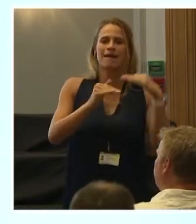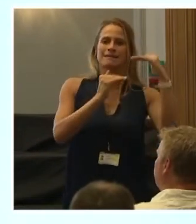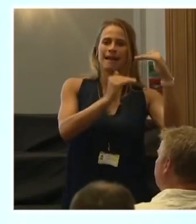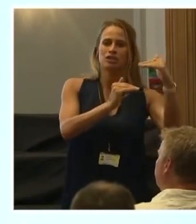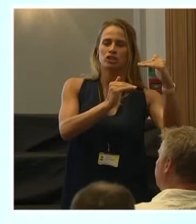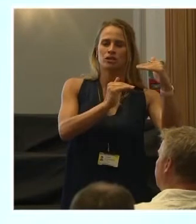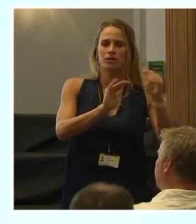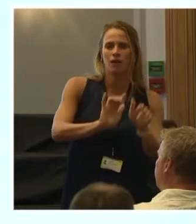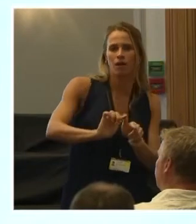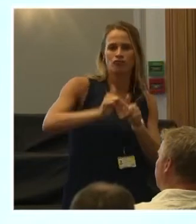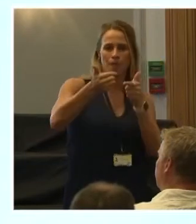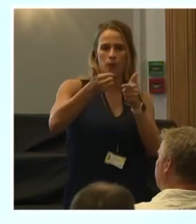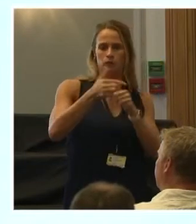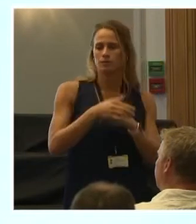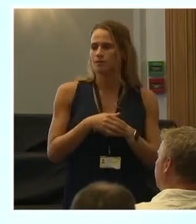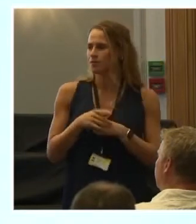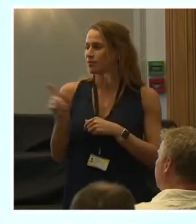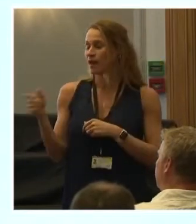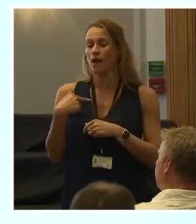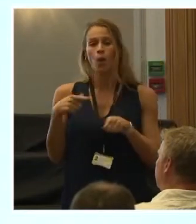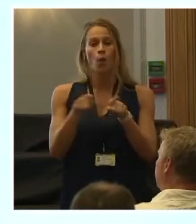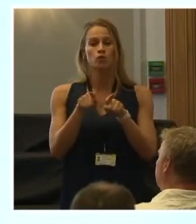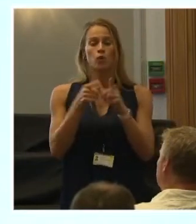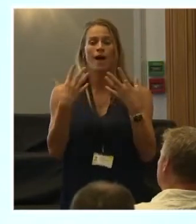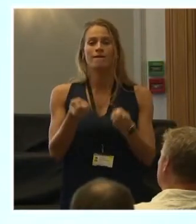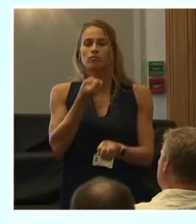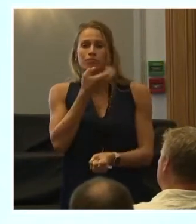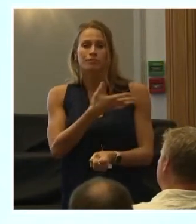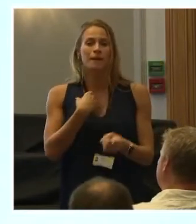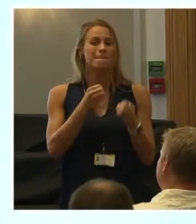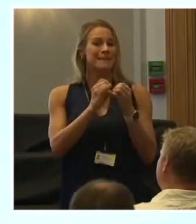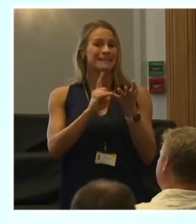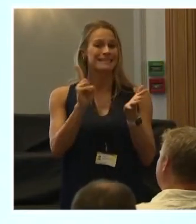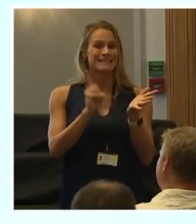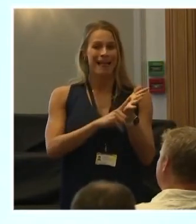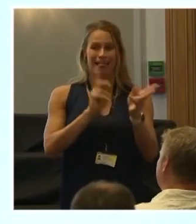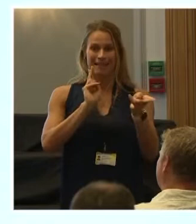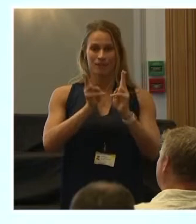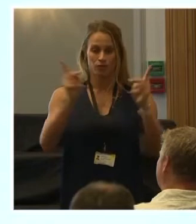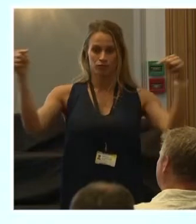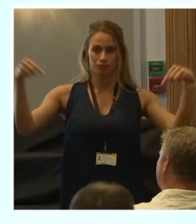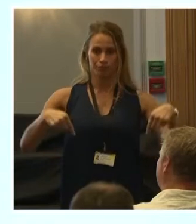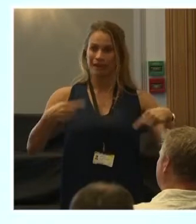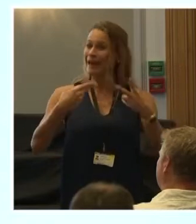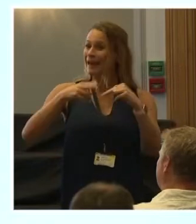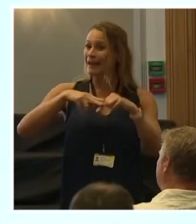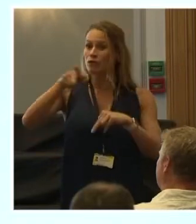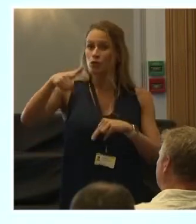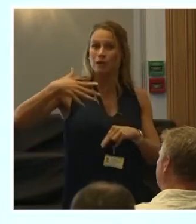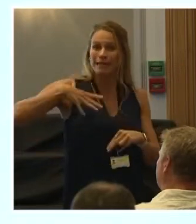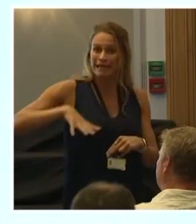of wonderful BSL interpreters today, so they're at the front of the room, so if you require those services whilst you're